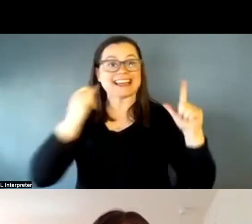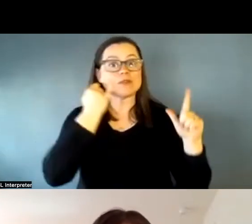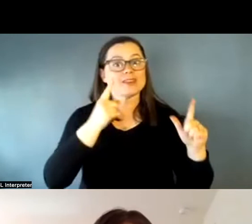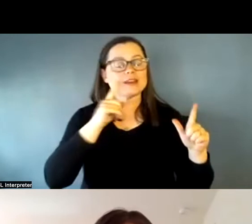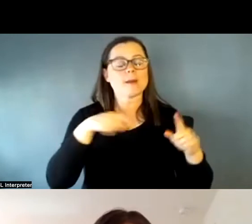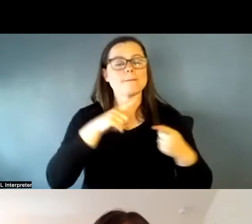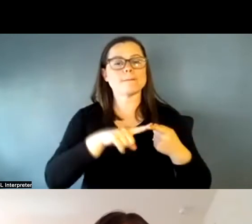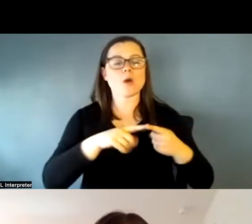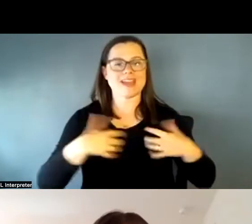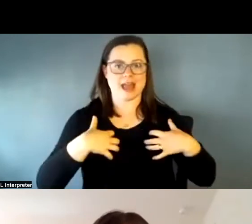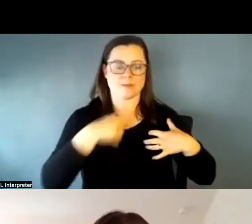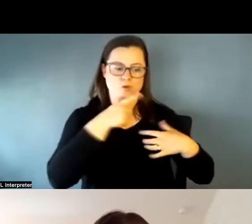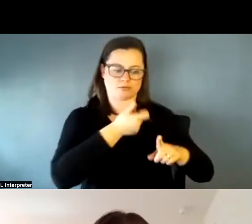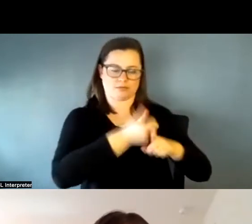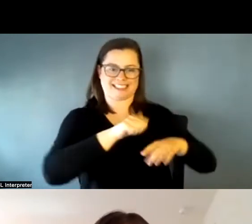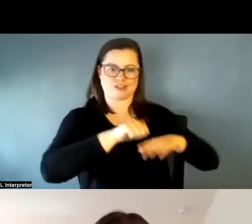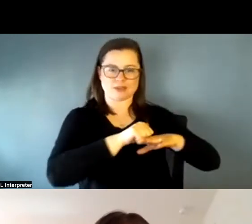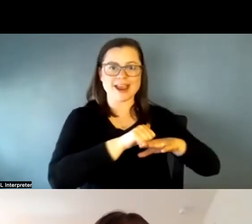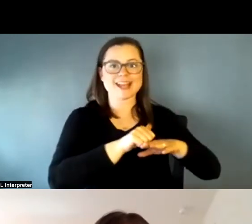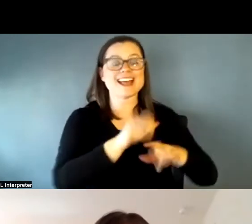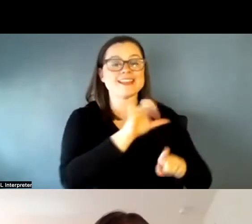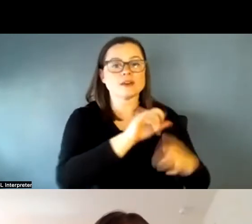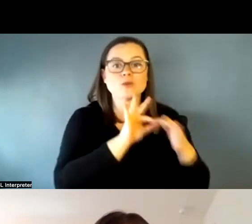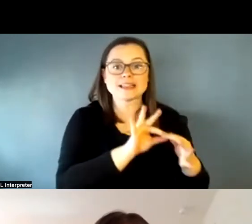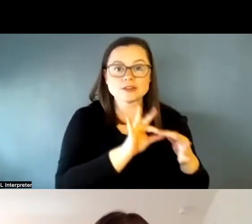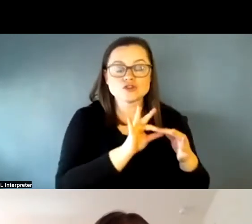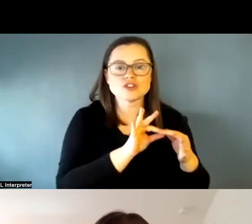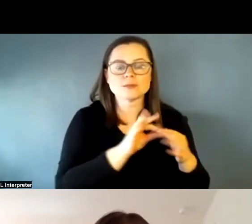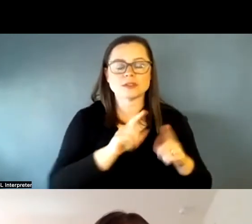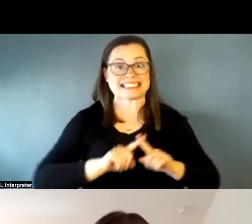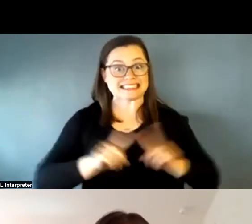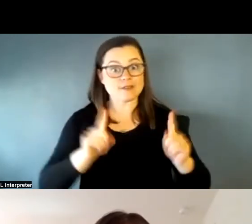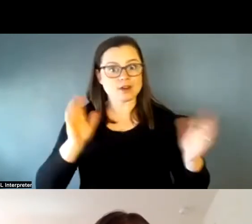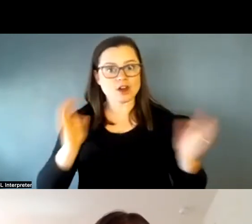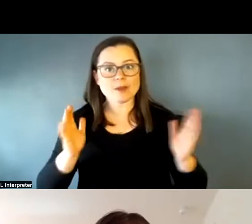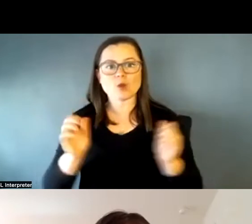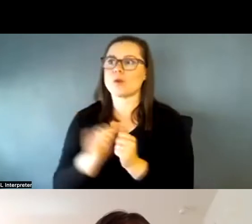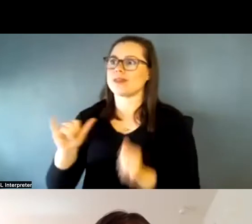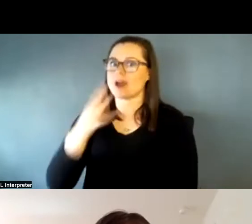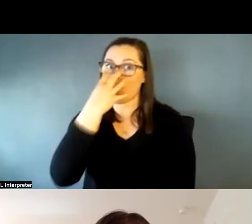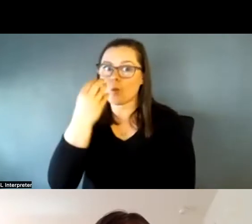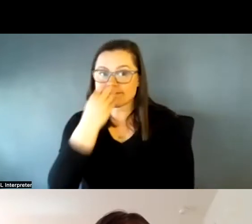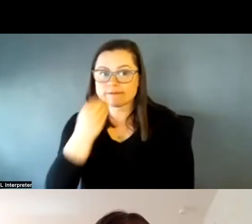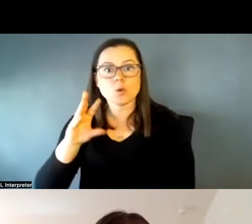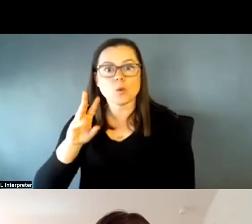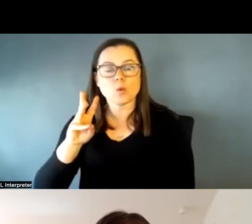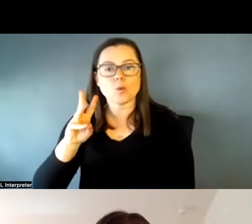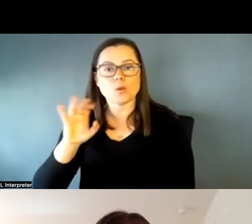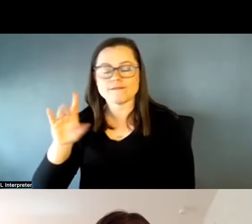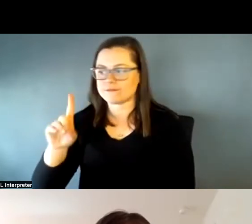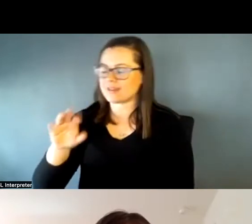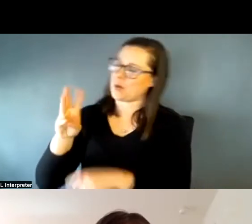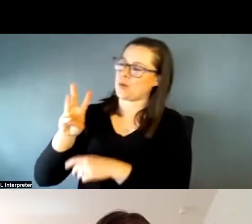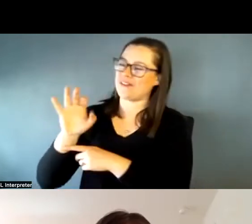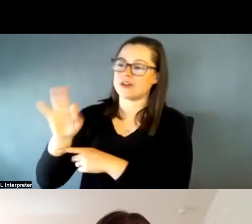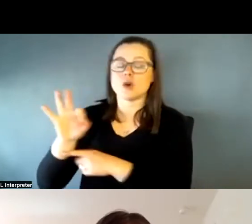different kind of relationship with animals than with, a wolf, or I don't know, with a coyote, even though those are